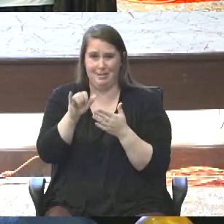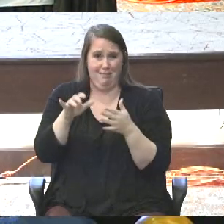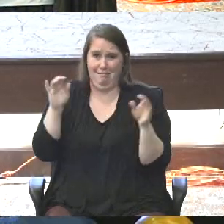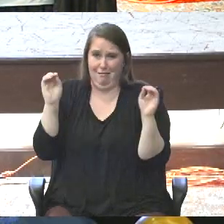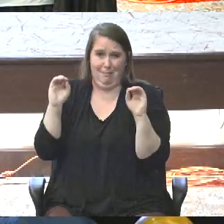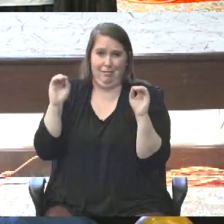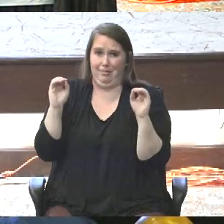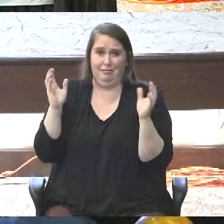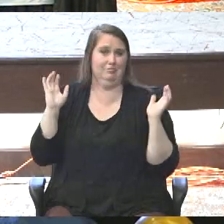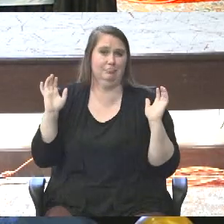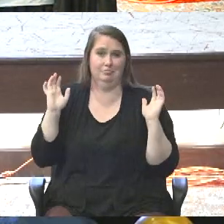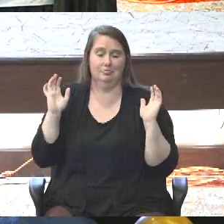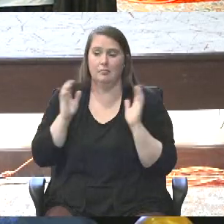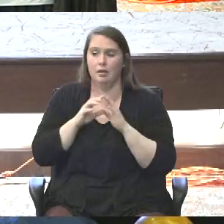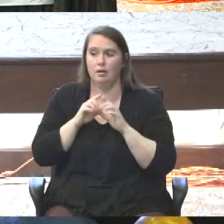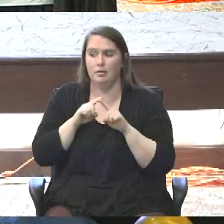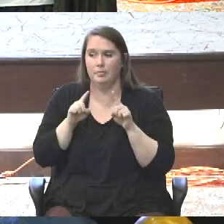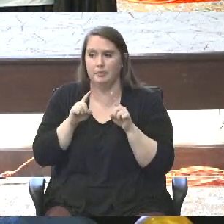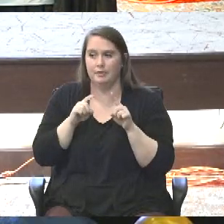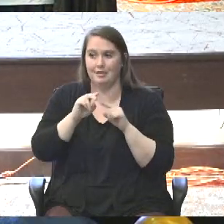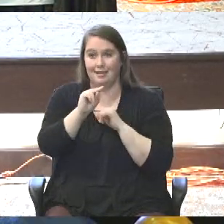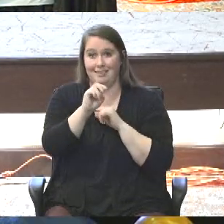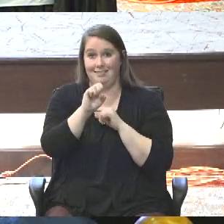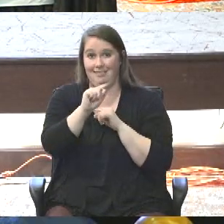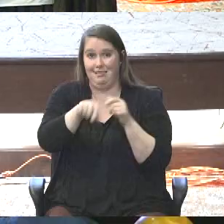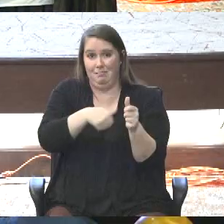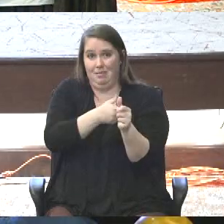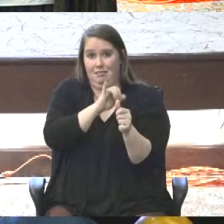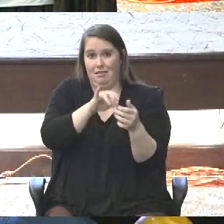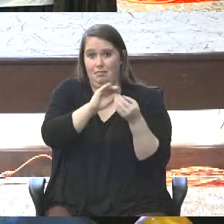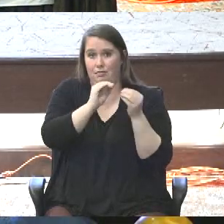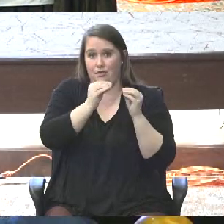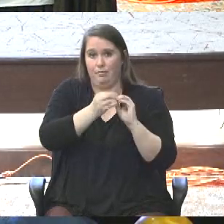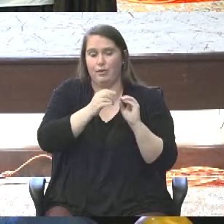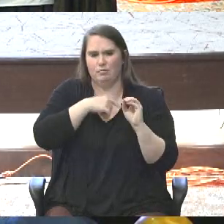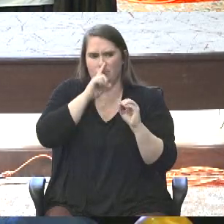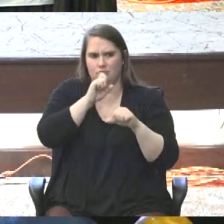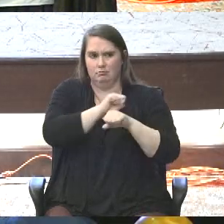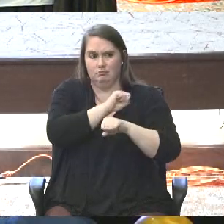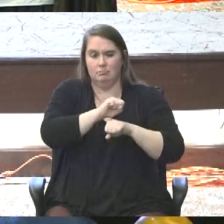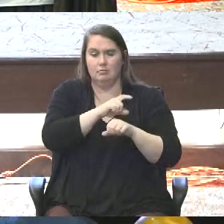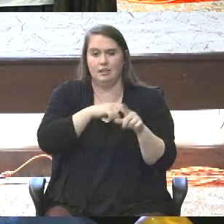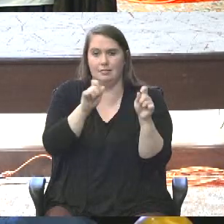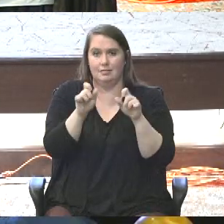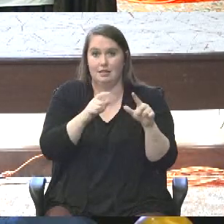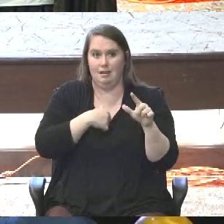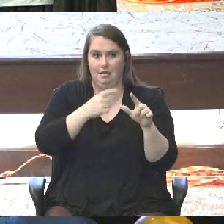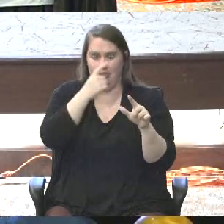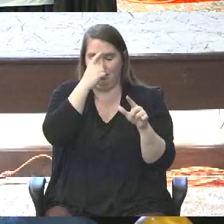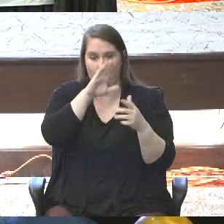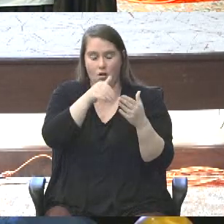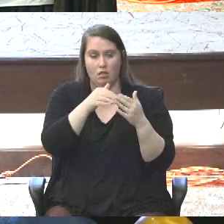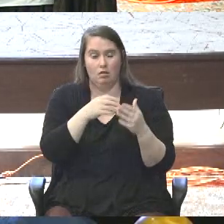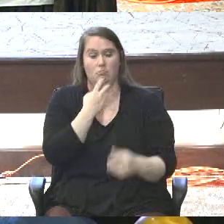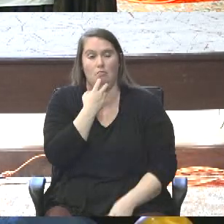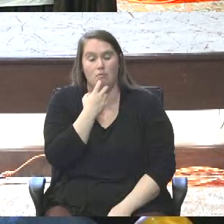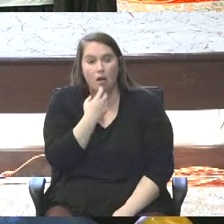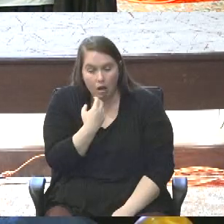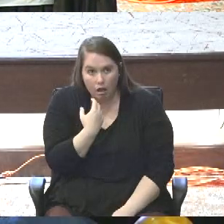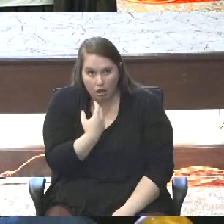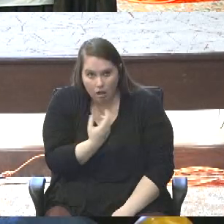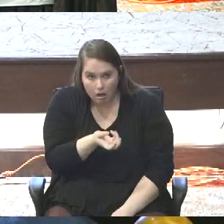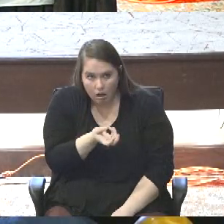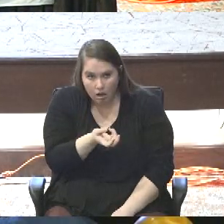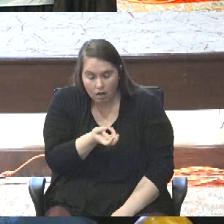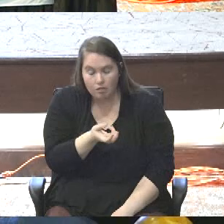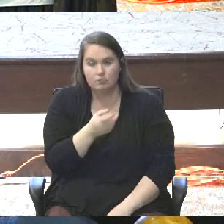of that number, and really the slide that I think hit everybody between the eyes like a two before was that